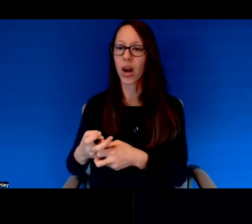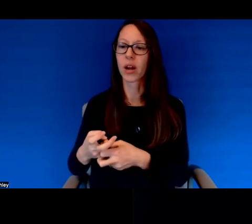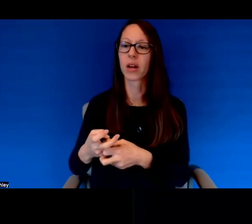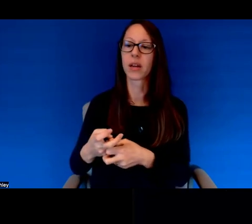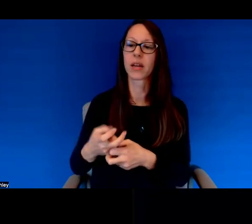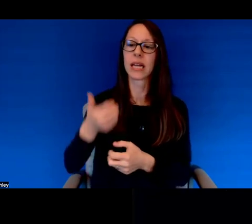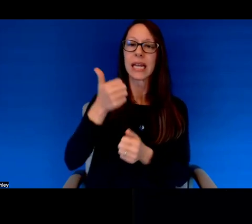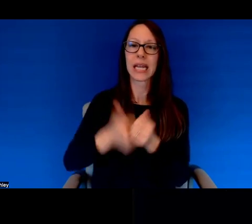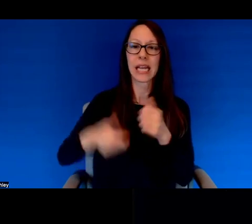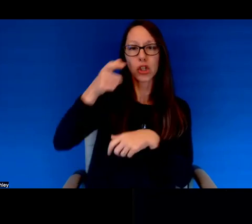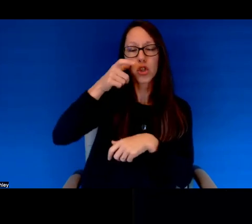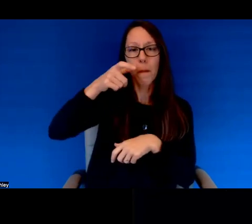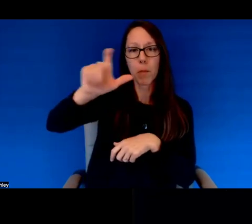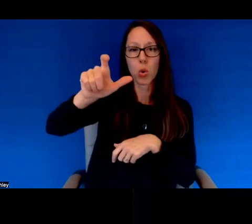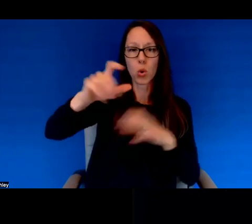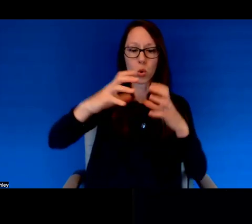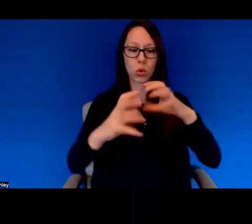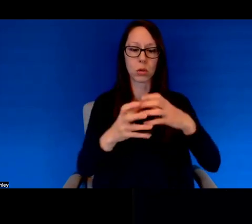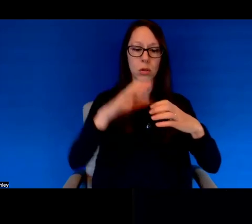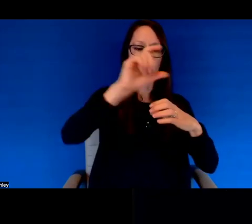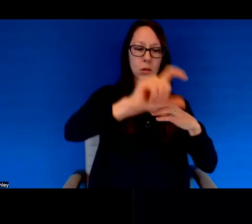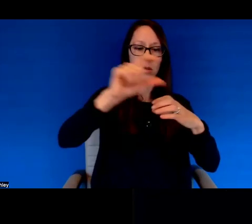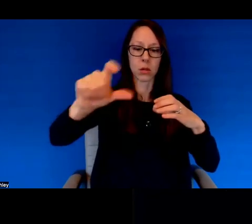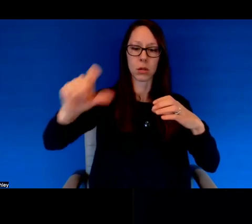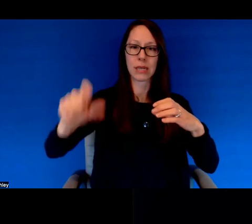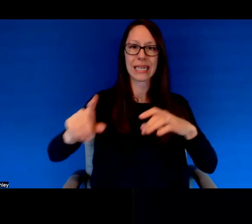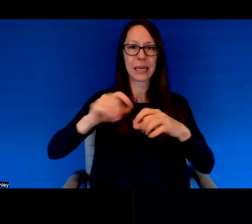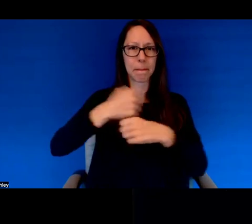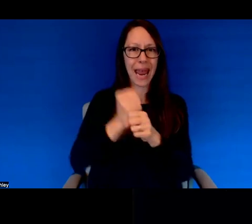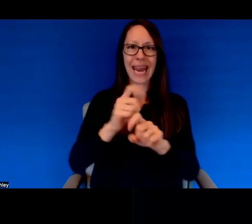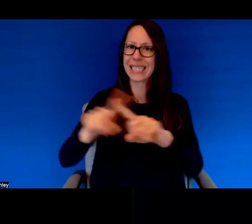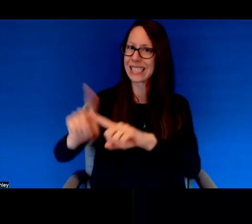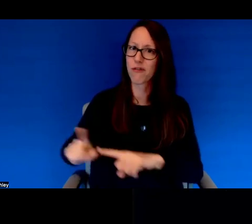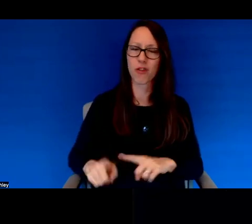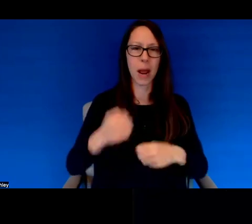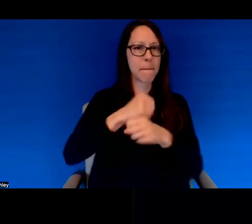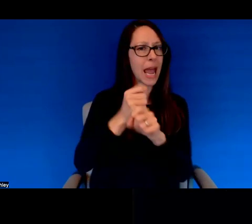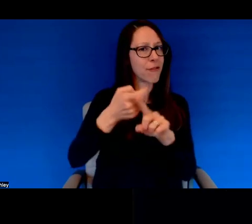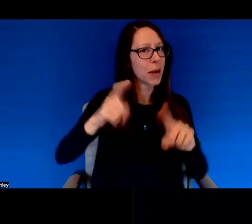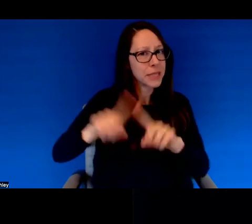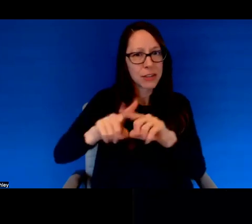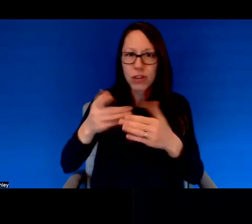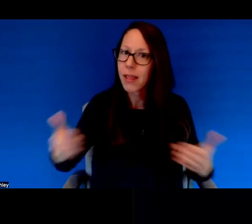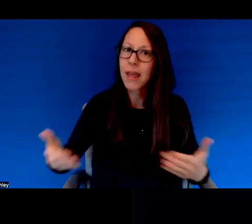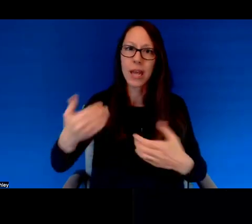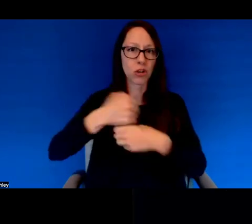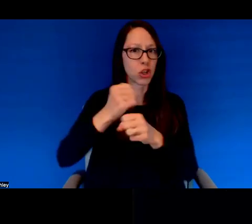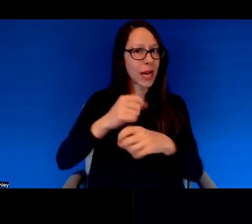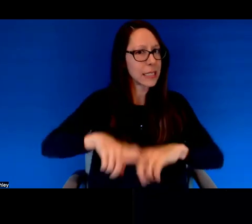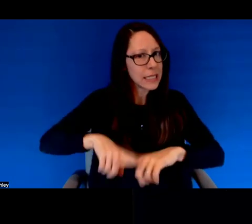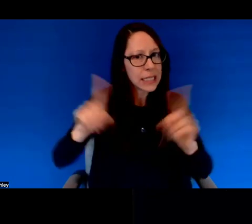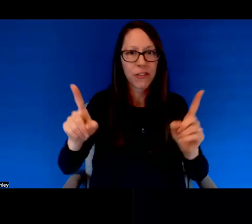each moon is going to be compositionally different and made of different things and created in a different way. It's going to have